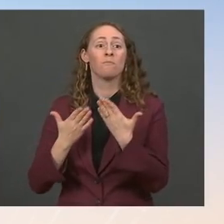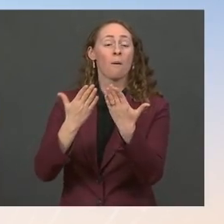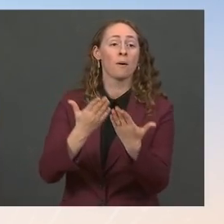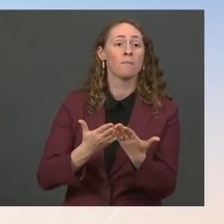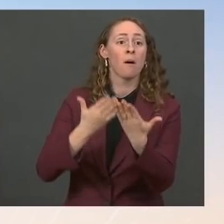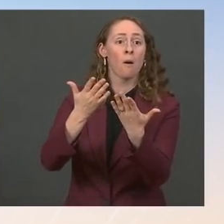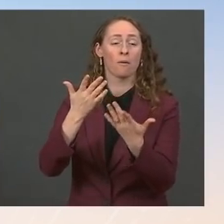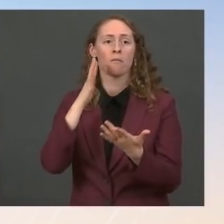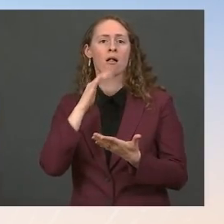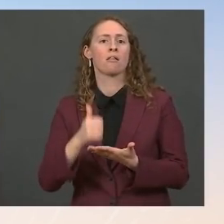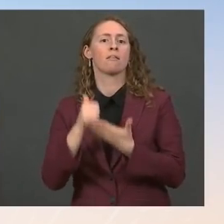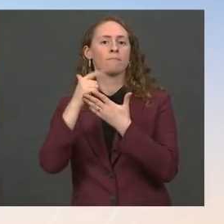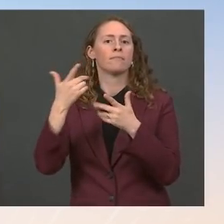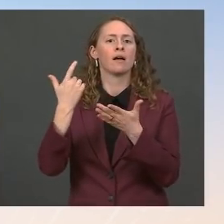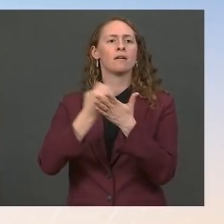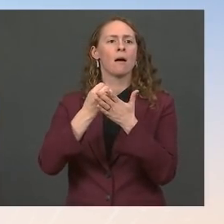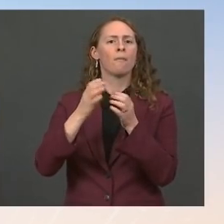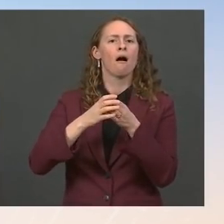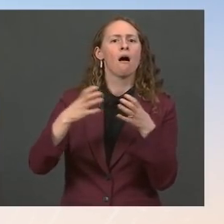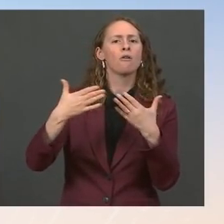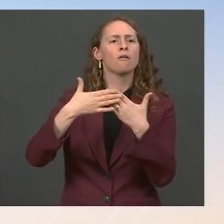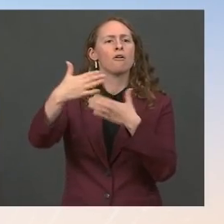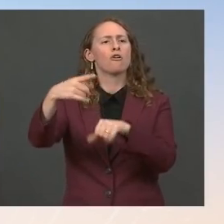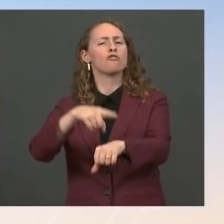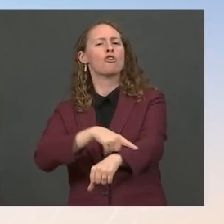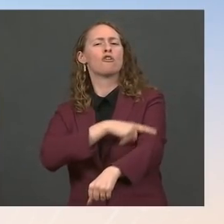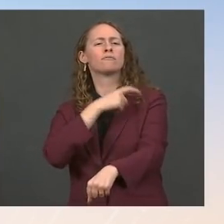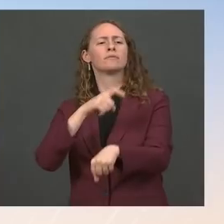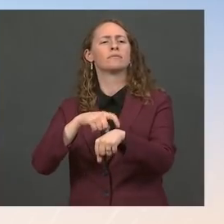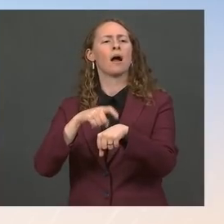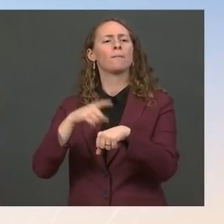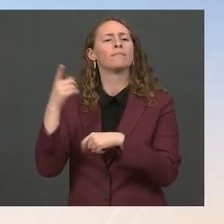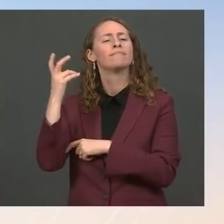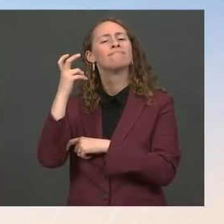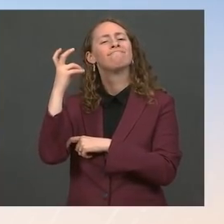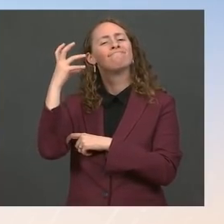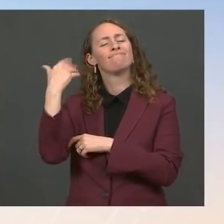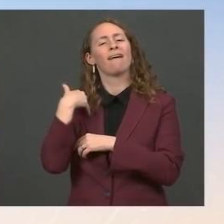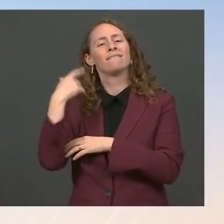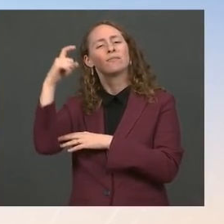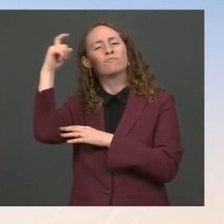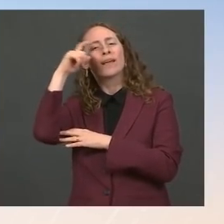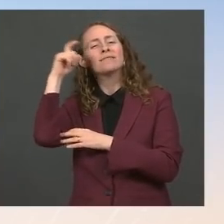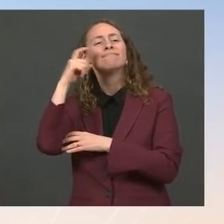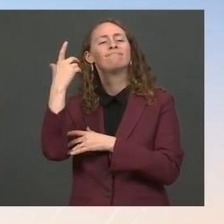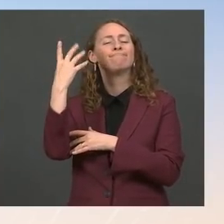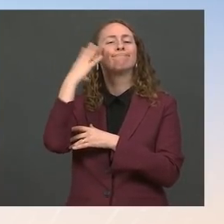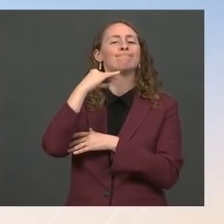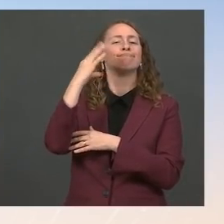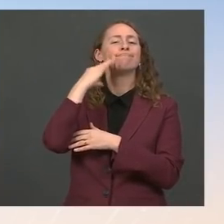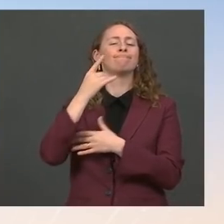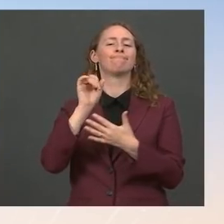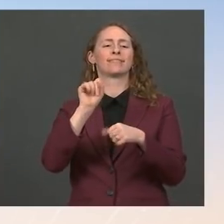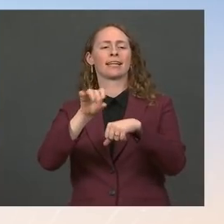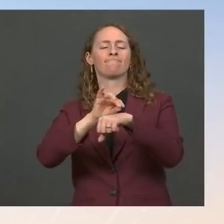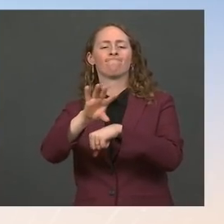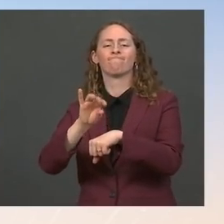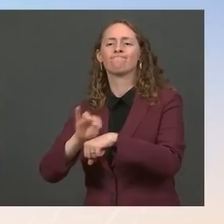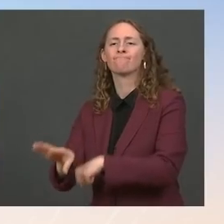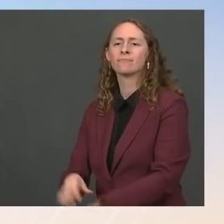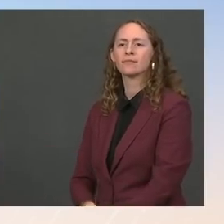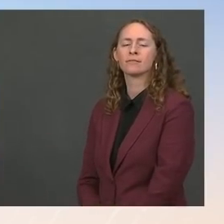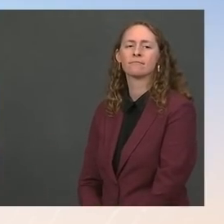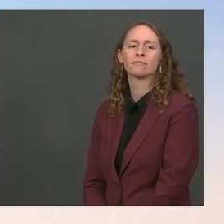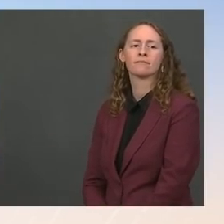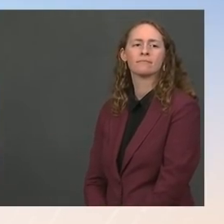economy over the long term. So she's just a wise and experienced voice to have in the room with members. Go ahead. Yeah, thanks, Jen. Back to